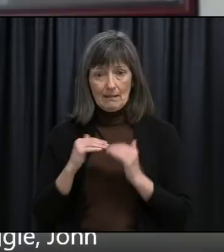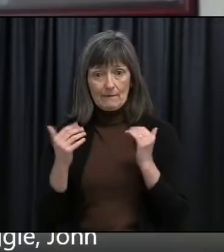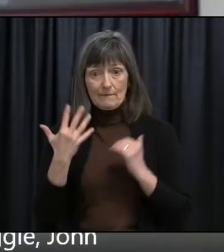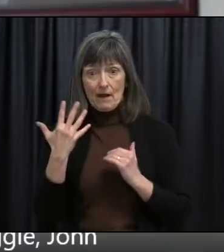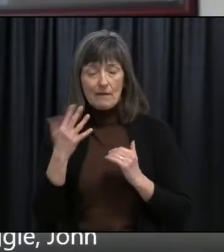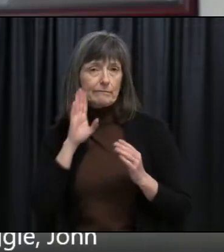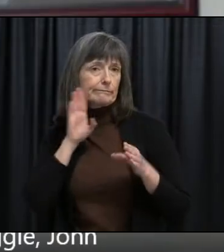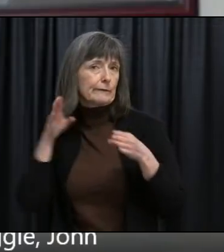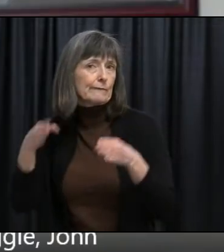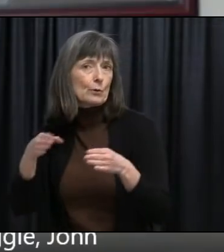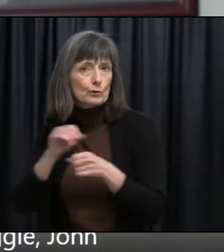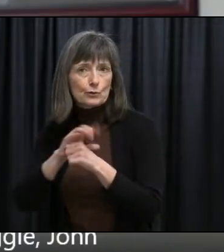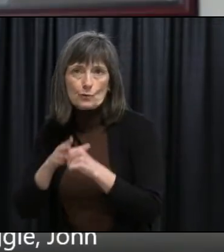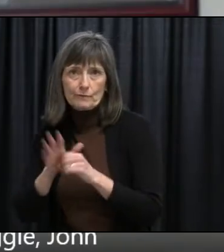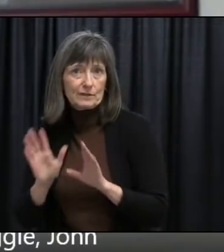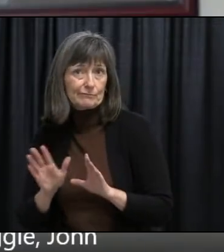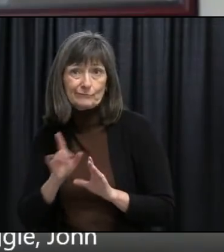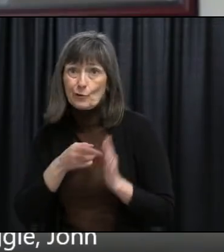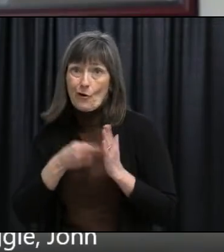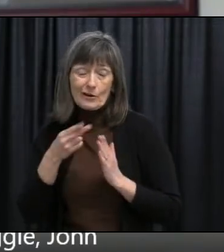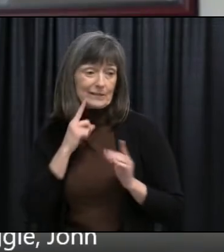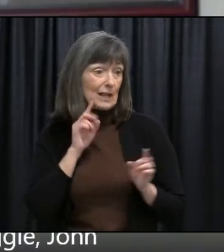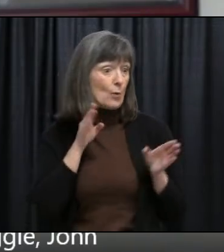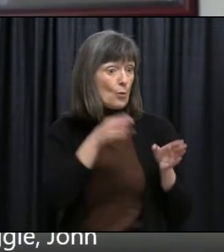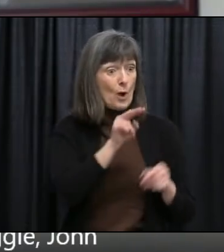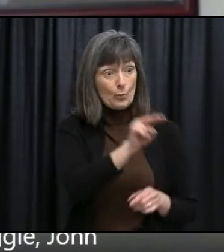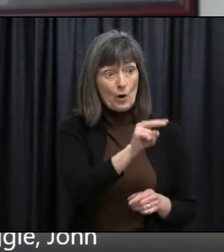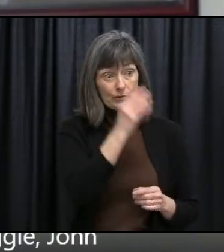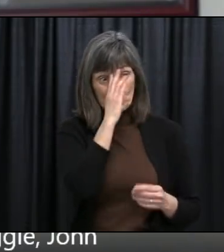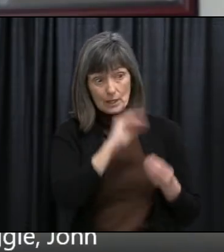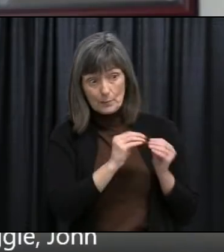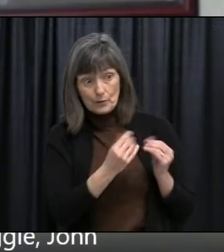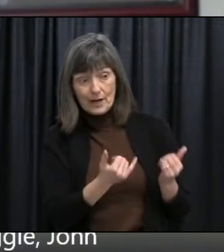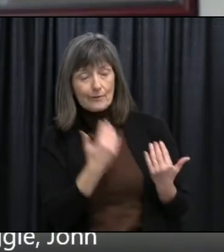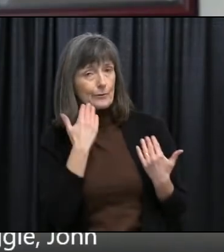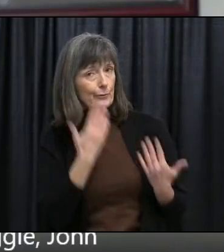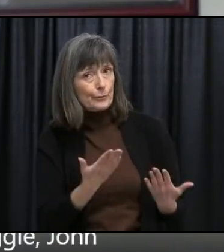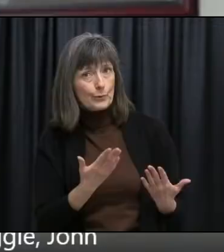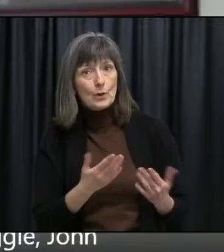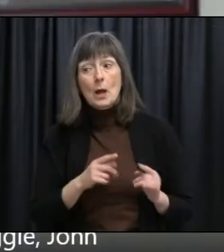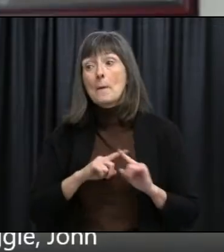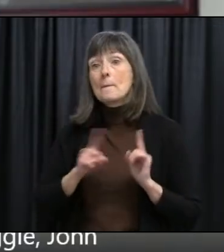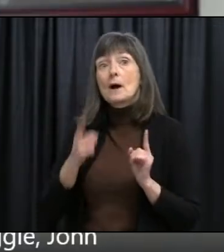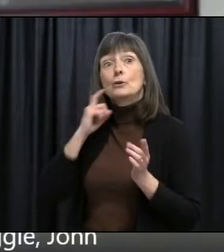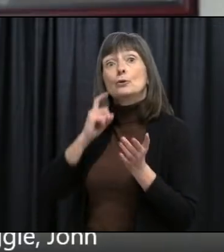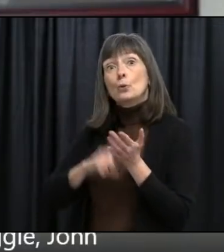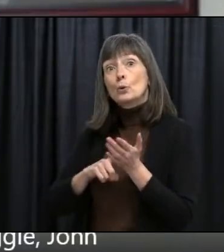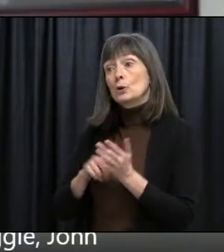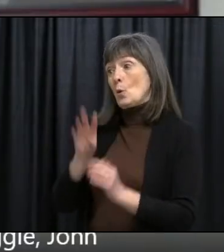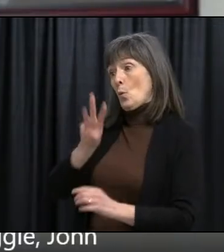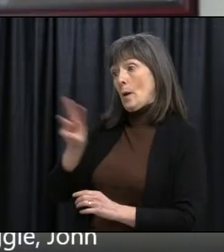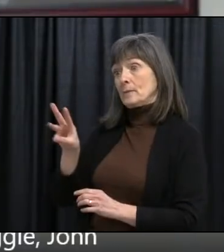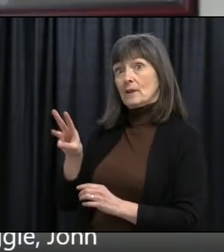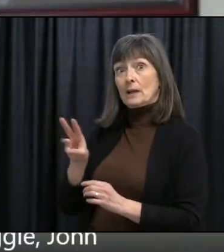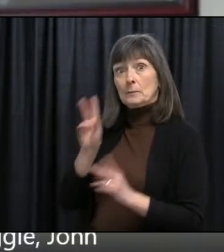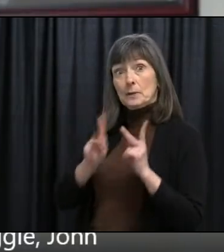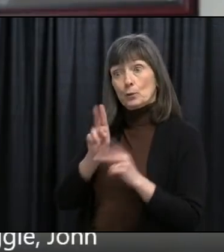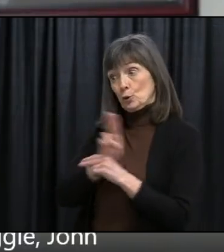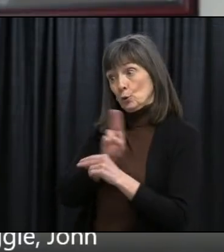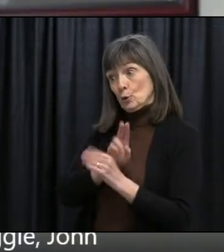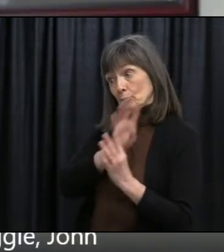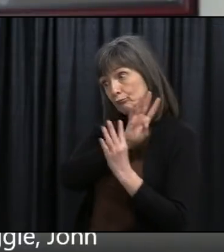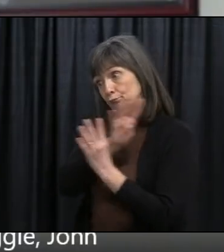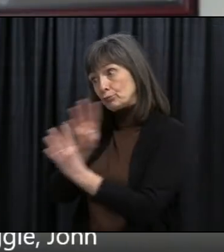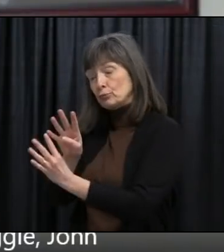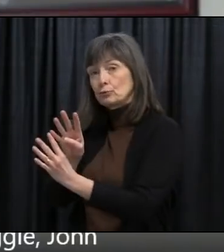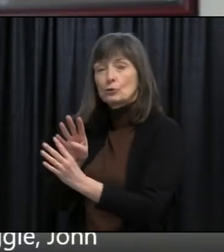COVID only, purely element. We do know that the online access has gone up. We do know that there has been